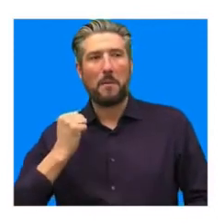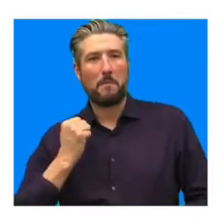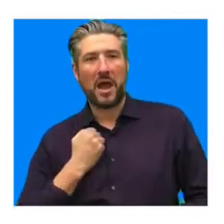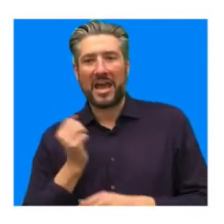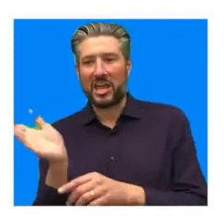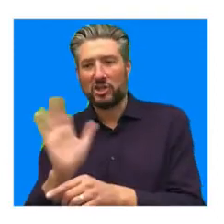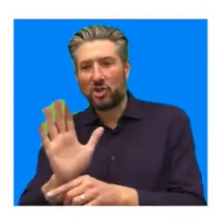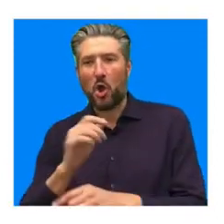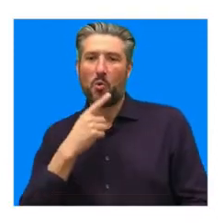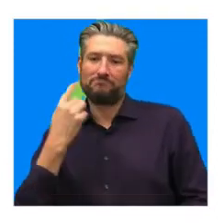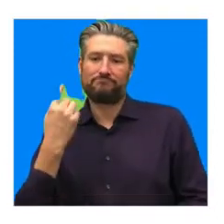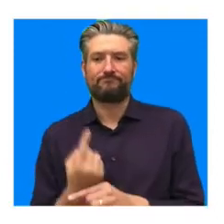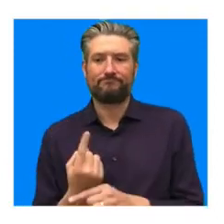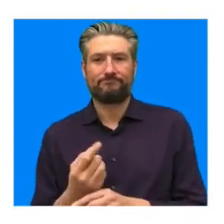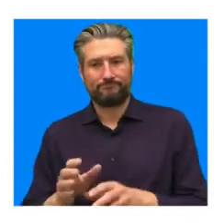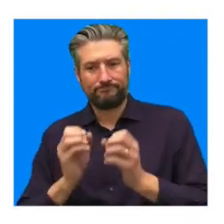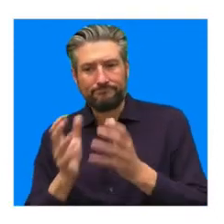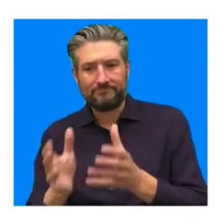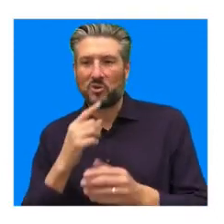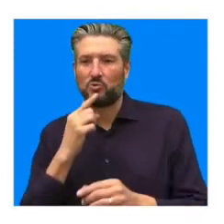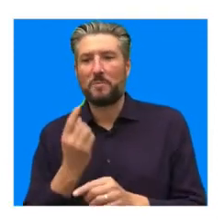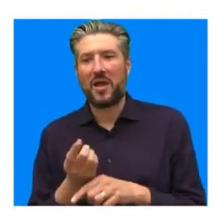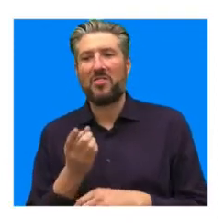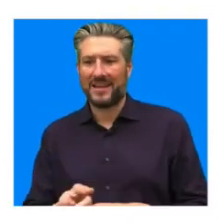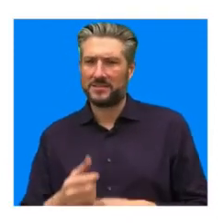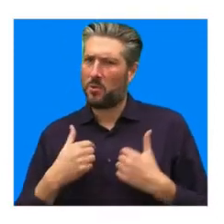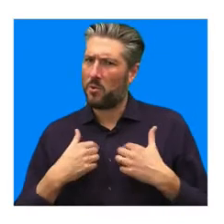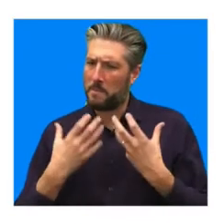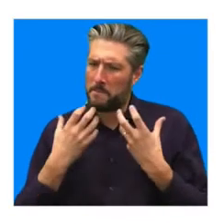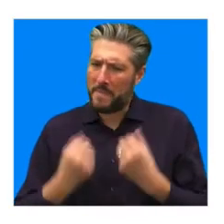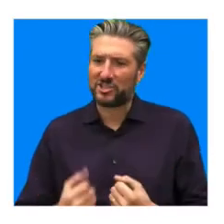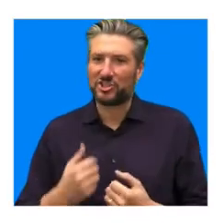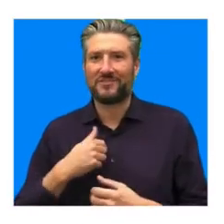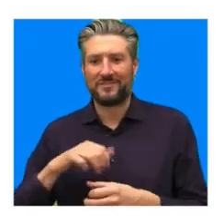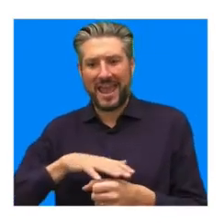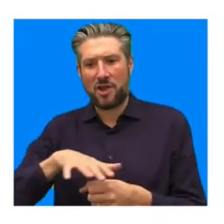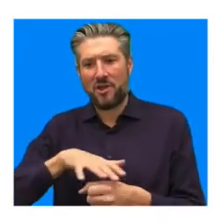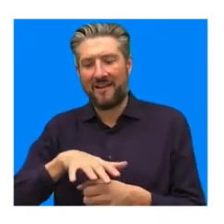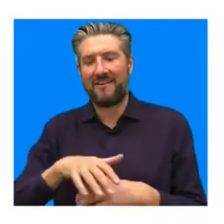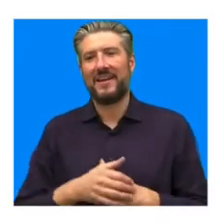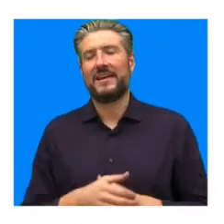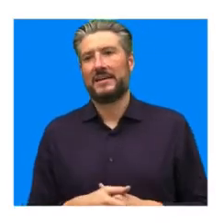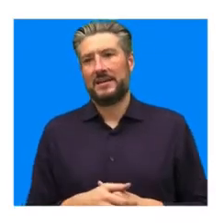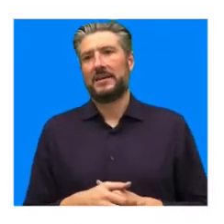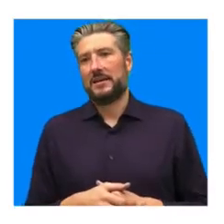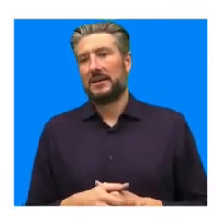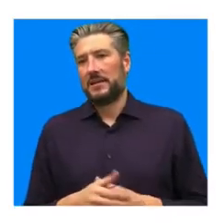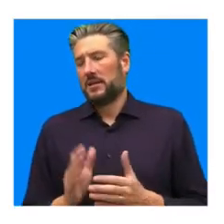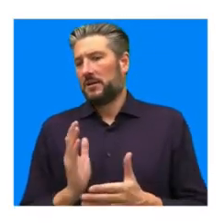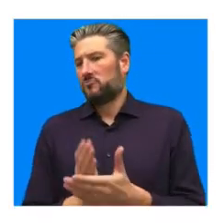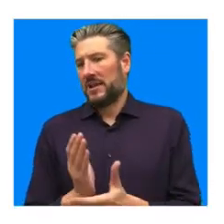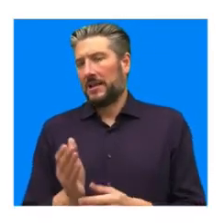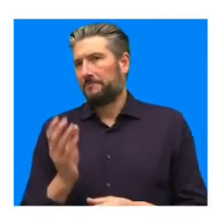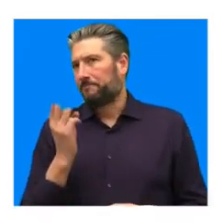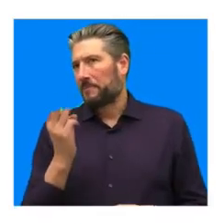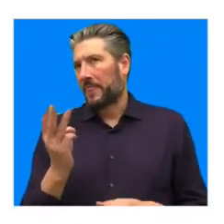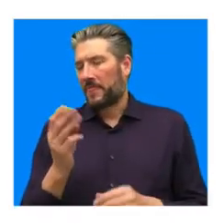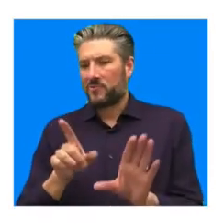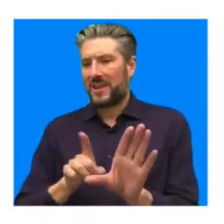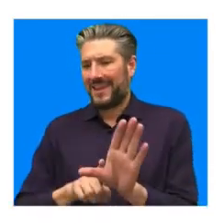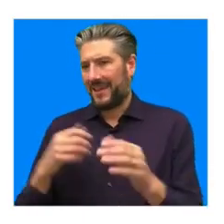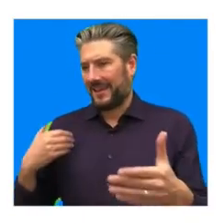which I am very passionate about. My sight got worse in the last 3 years, particularly, and I started to lean